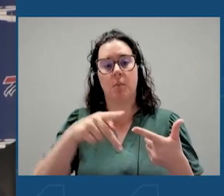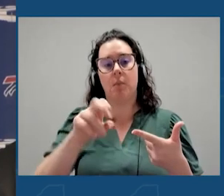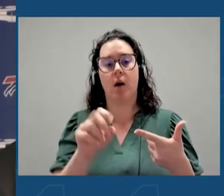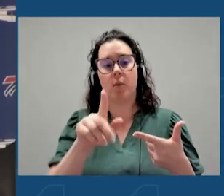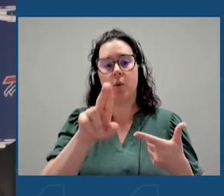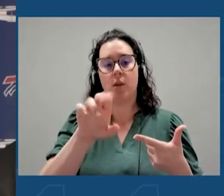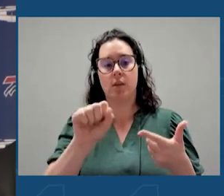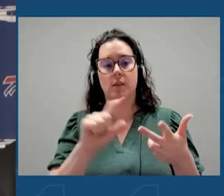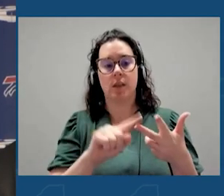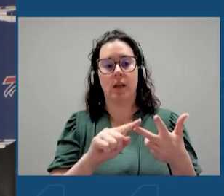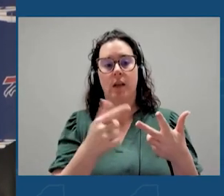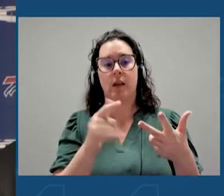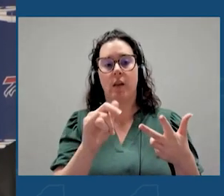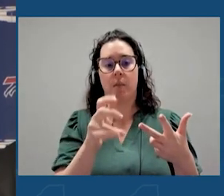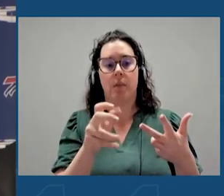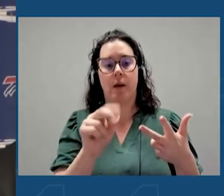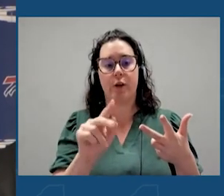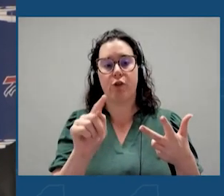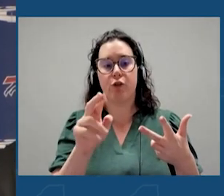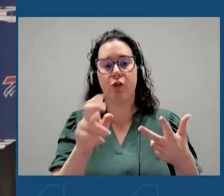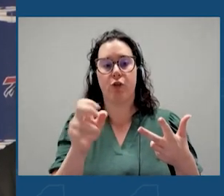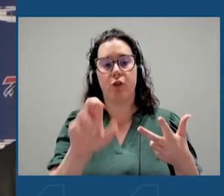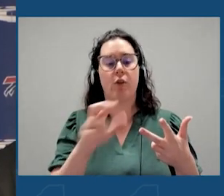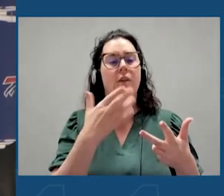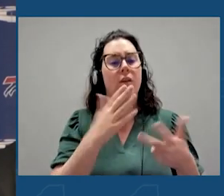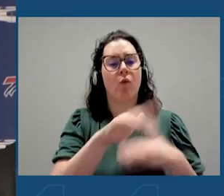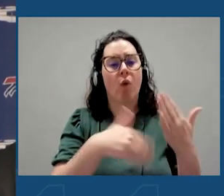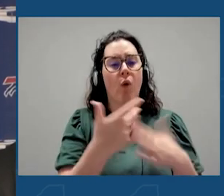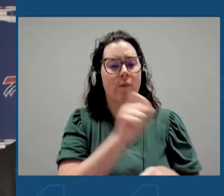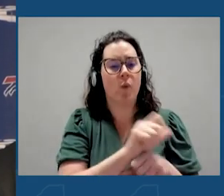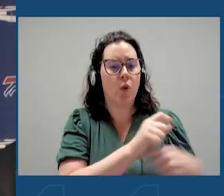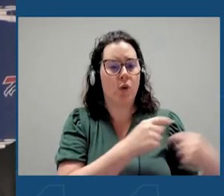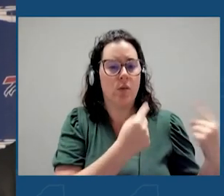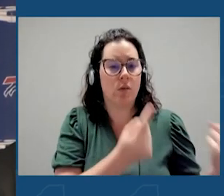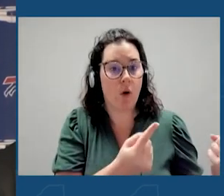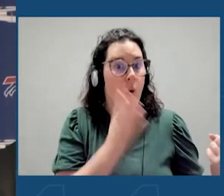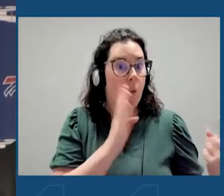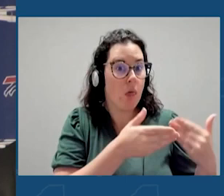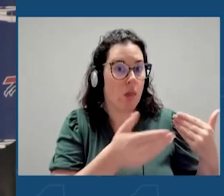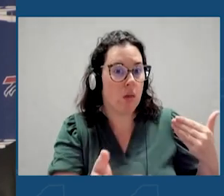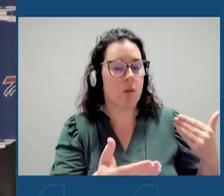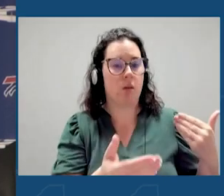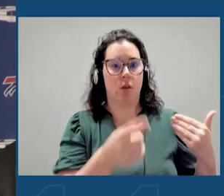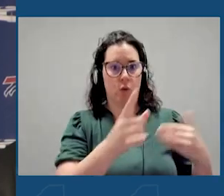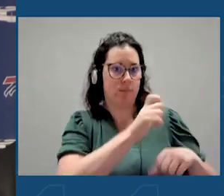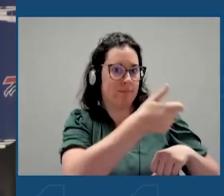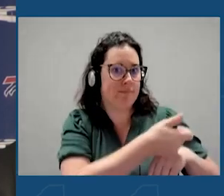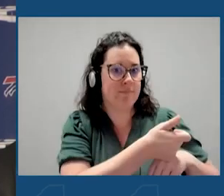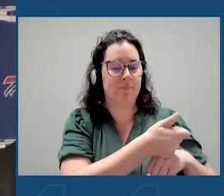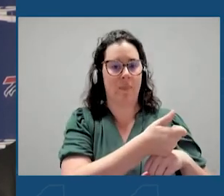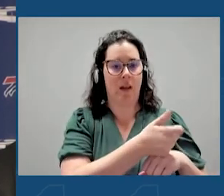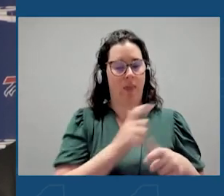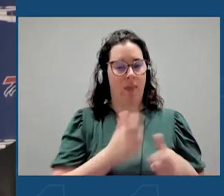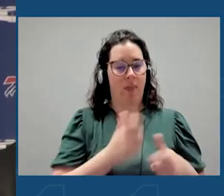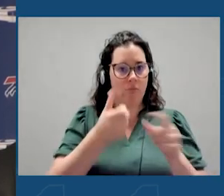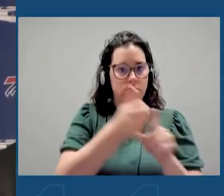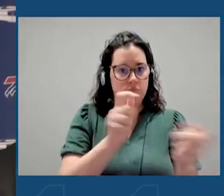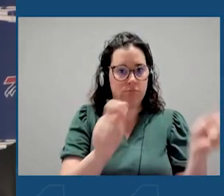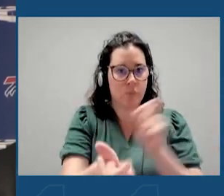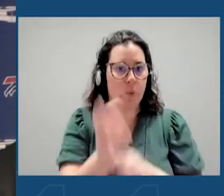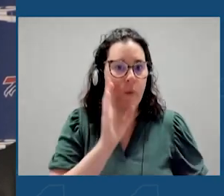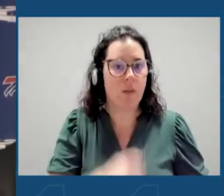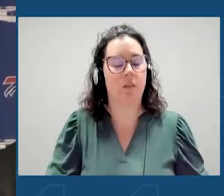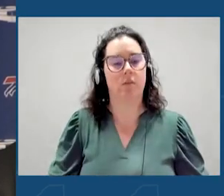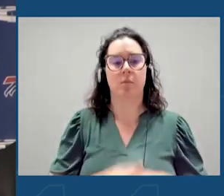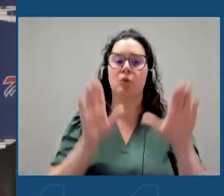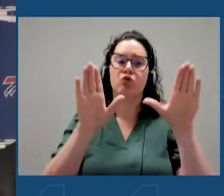done, the work you are about to do, what you've created, and the lives you're about to change. You've been incredible to work